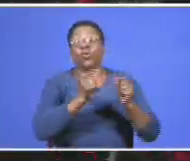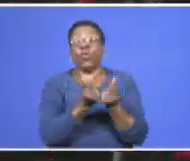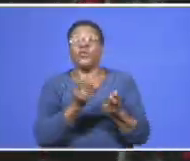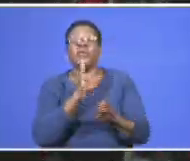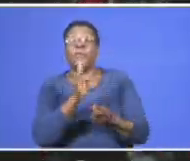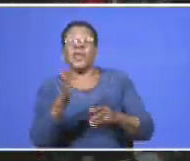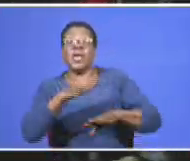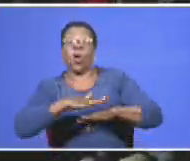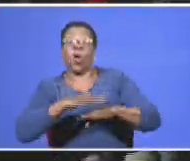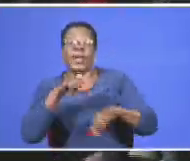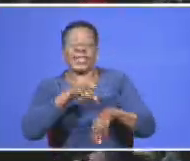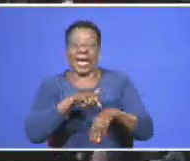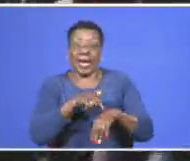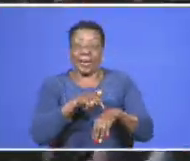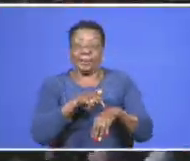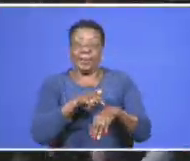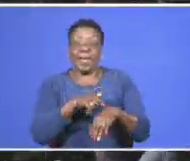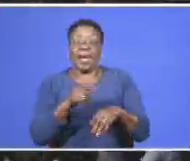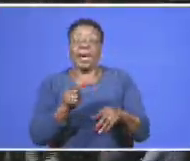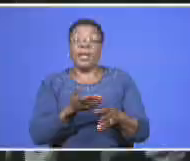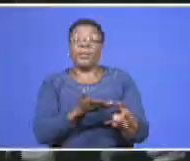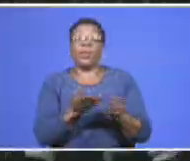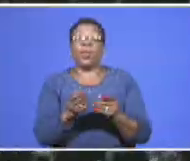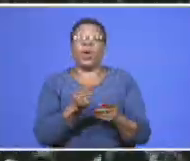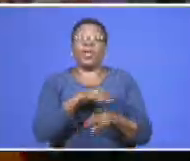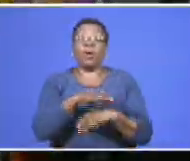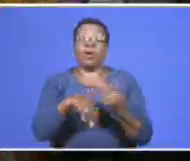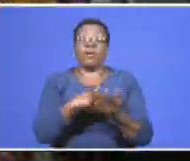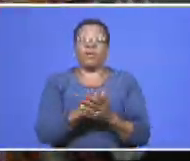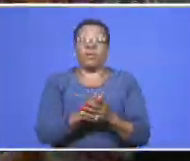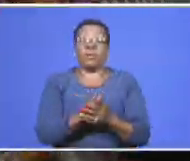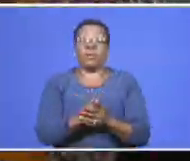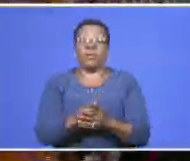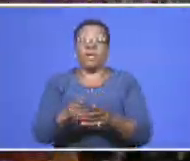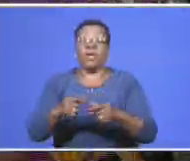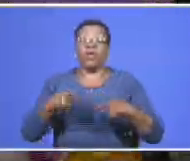those different gates between the Grand Marshal and the Deputy Grand